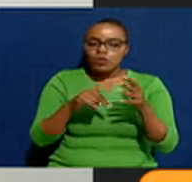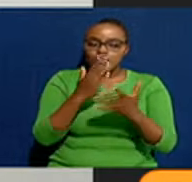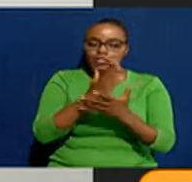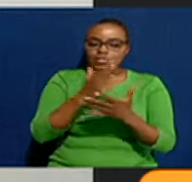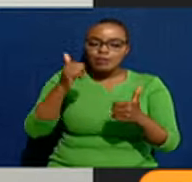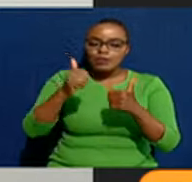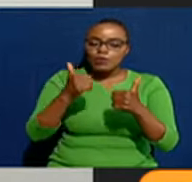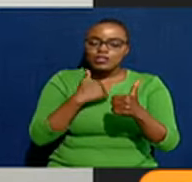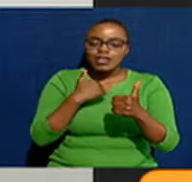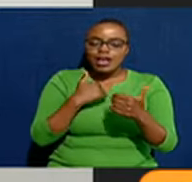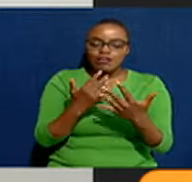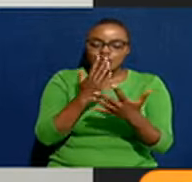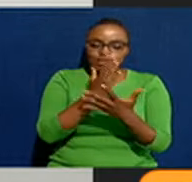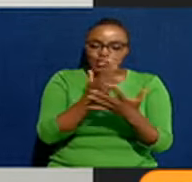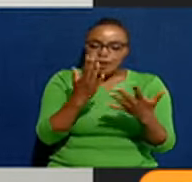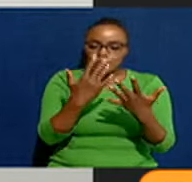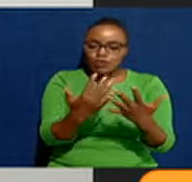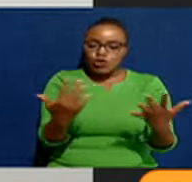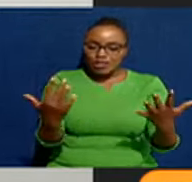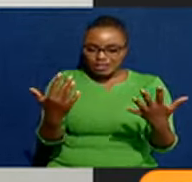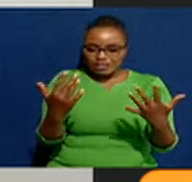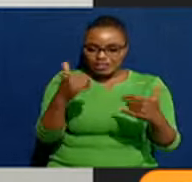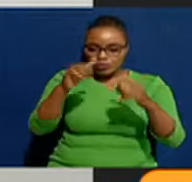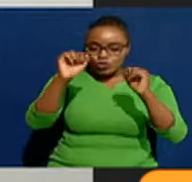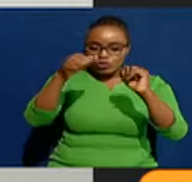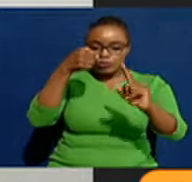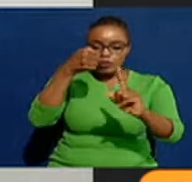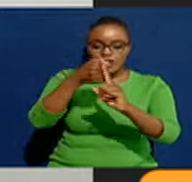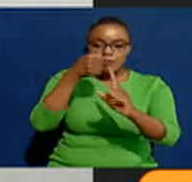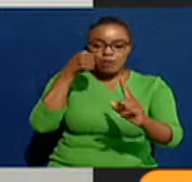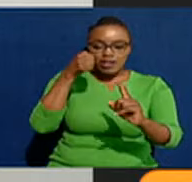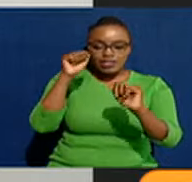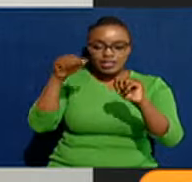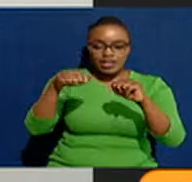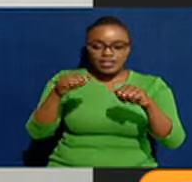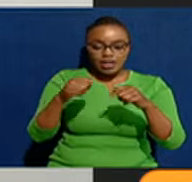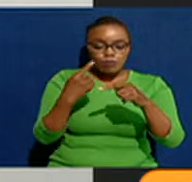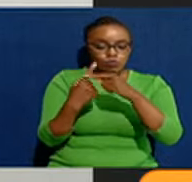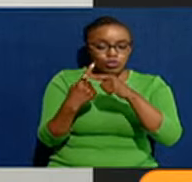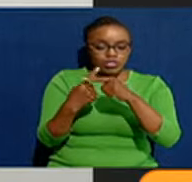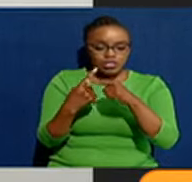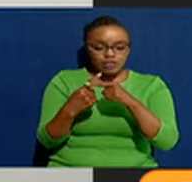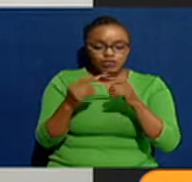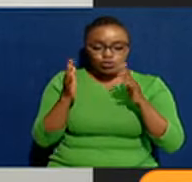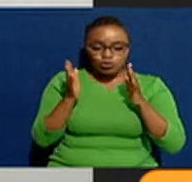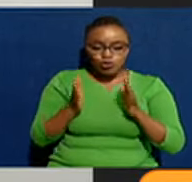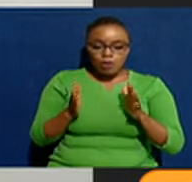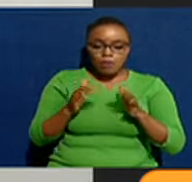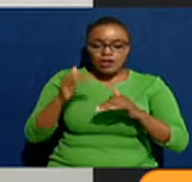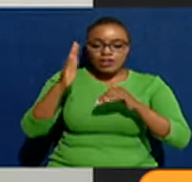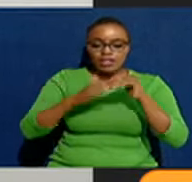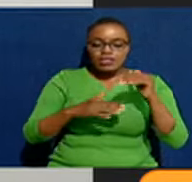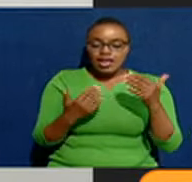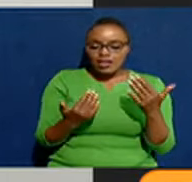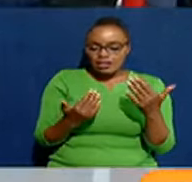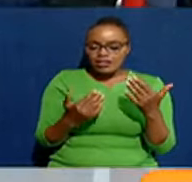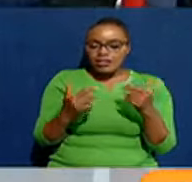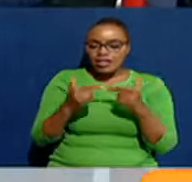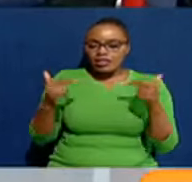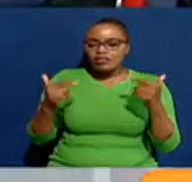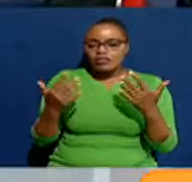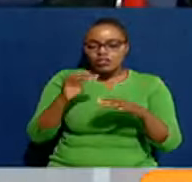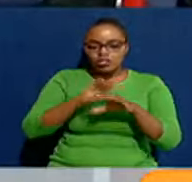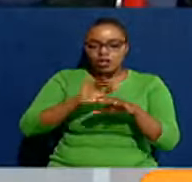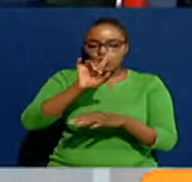a product, which will impact positively to humanity instead of Russia, Jeff? Good question,